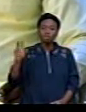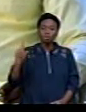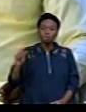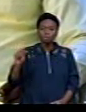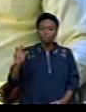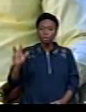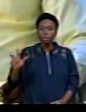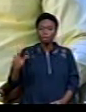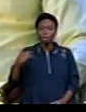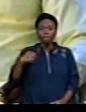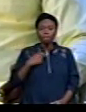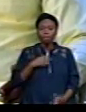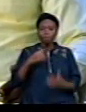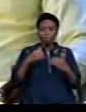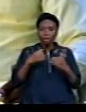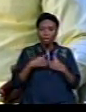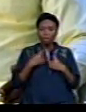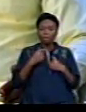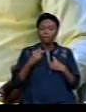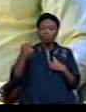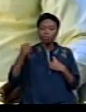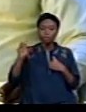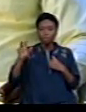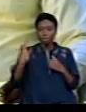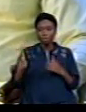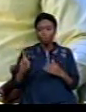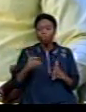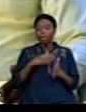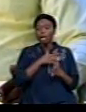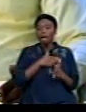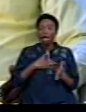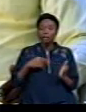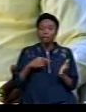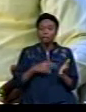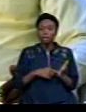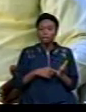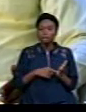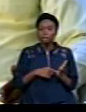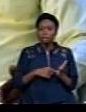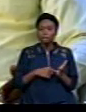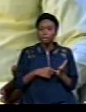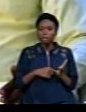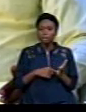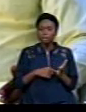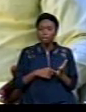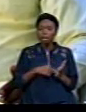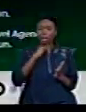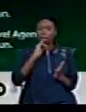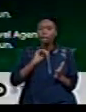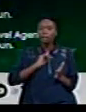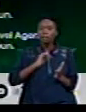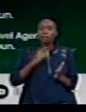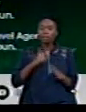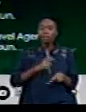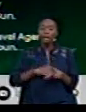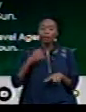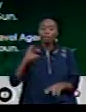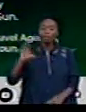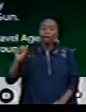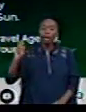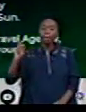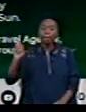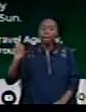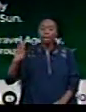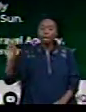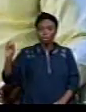March, 2023. We normally have the Great Global Crusade, and this time is the turn of Cameroon Global